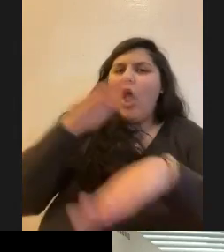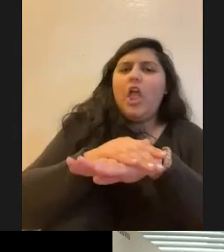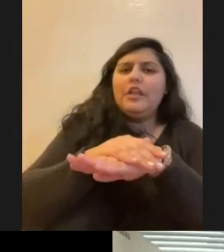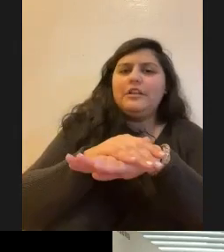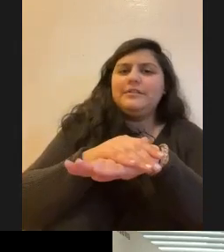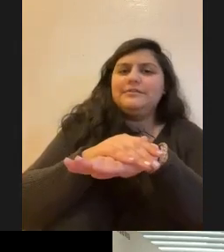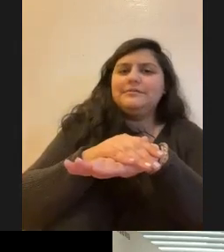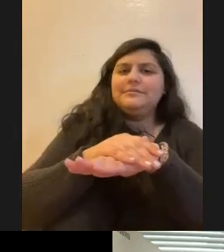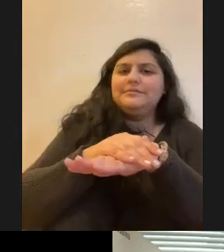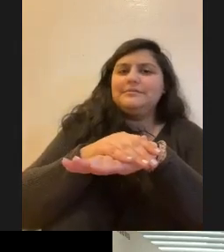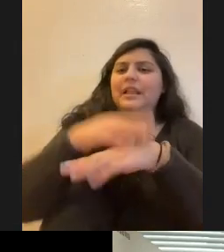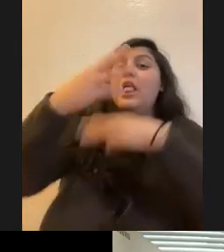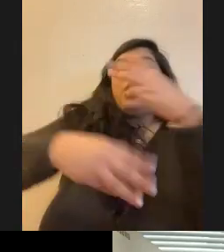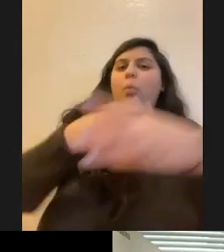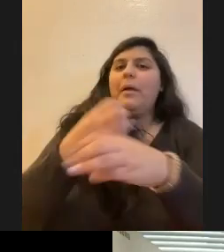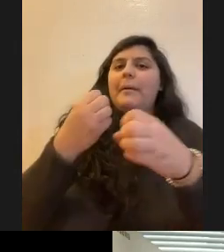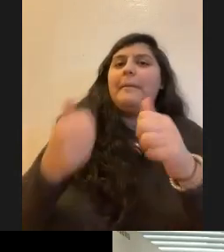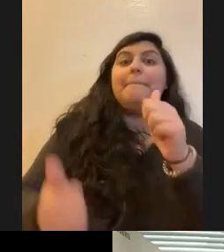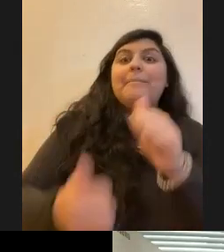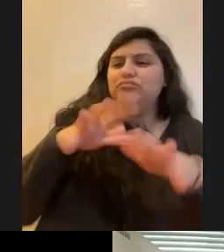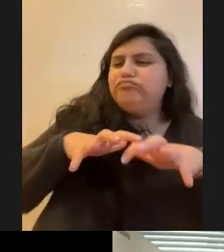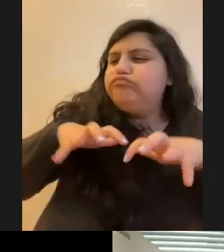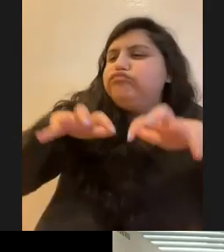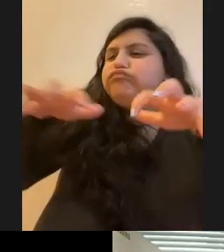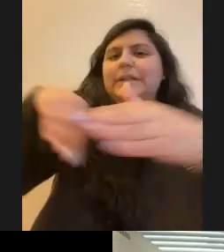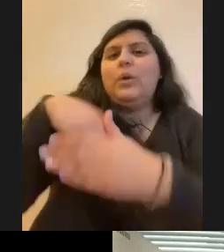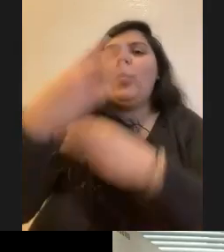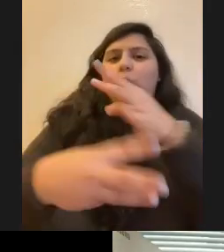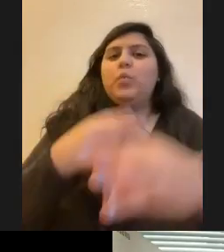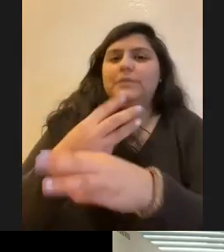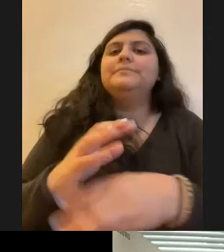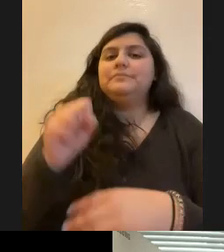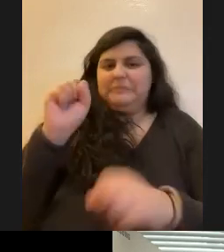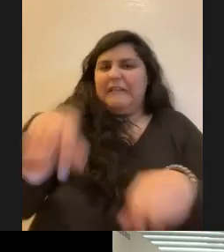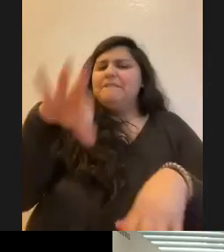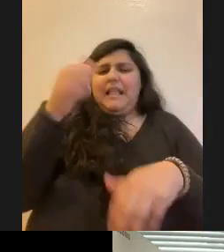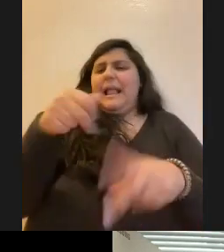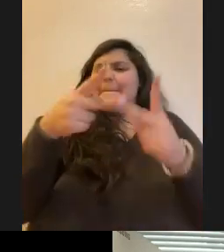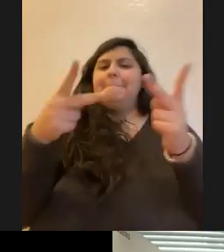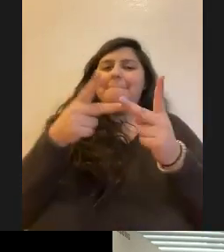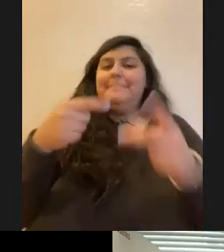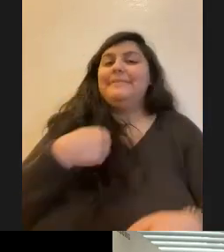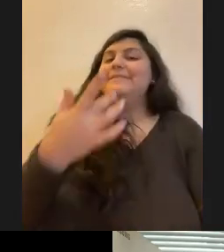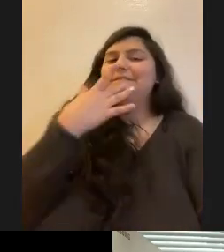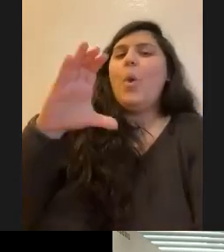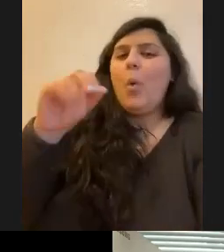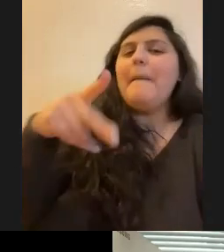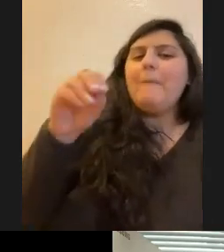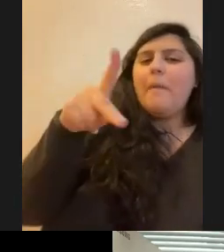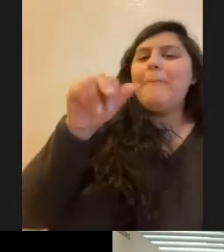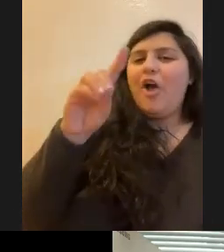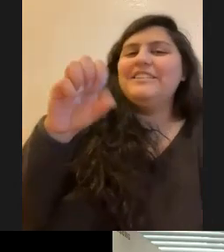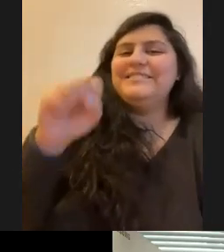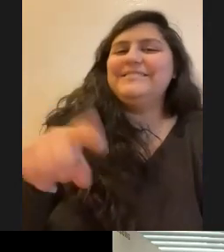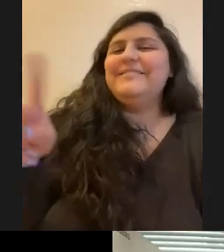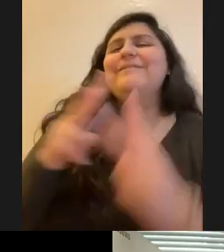abundant animal in the world. So you can find them everywhere. But I just love copepods.